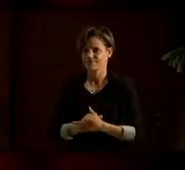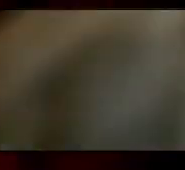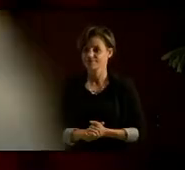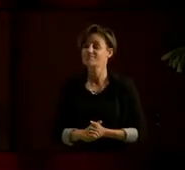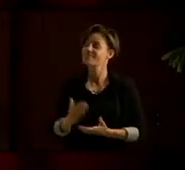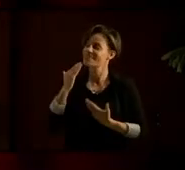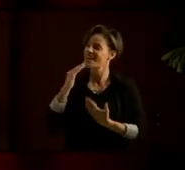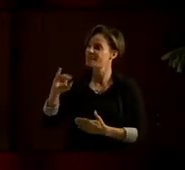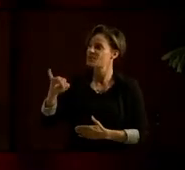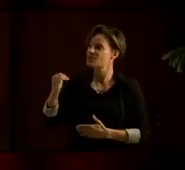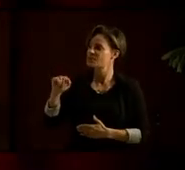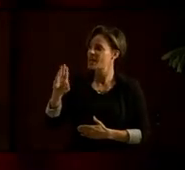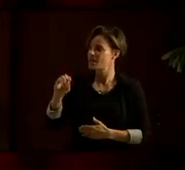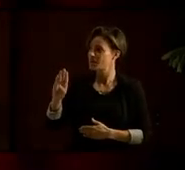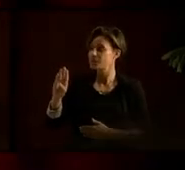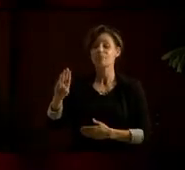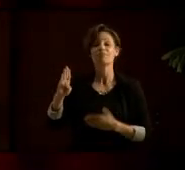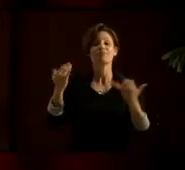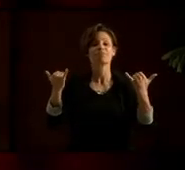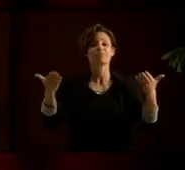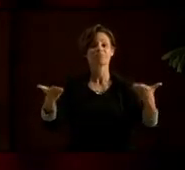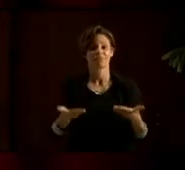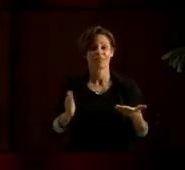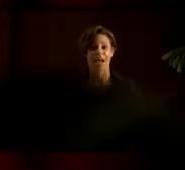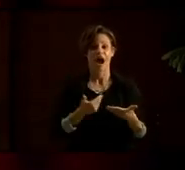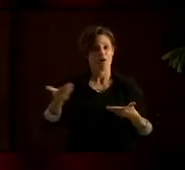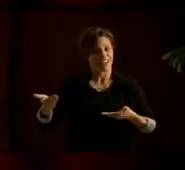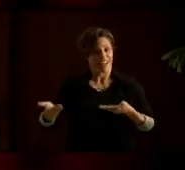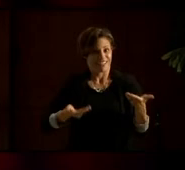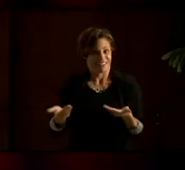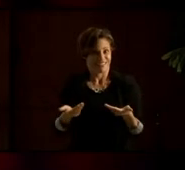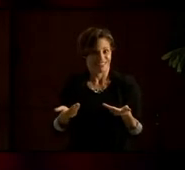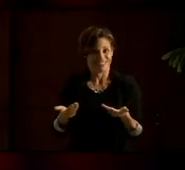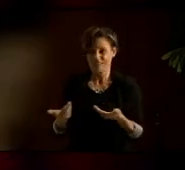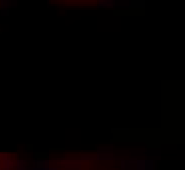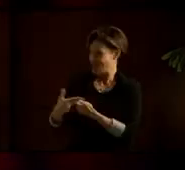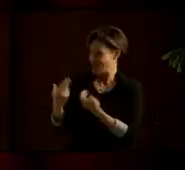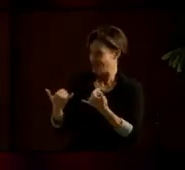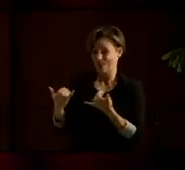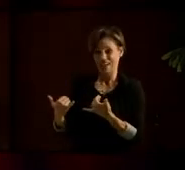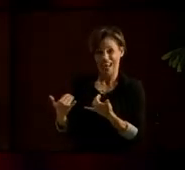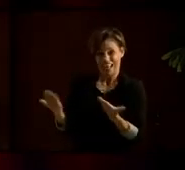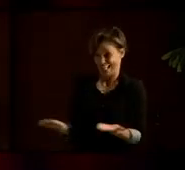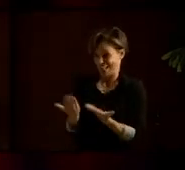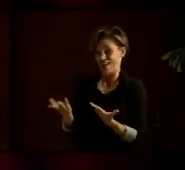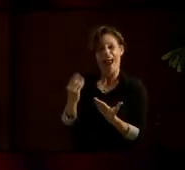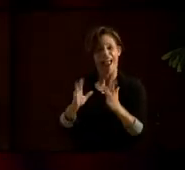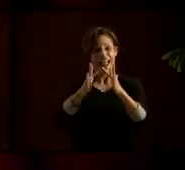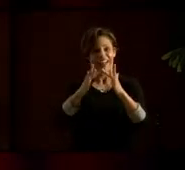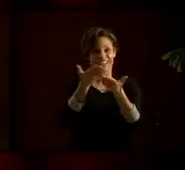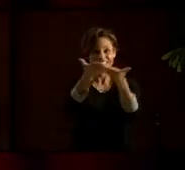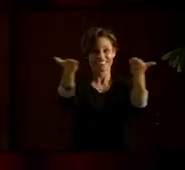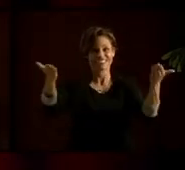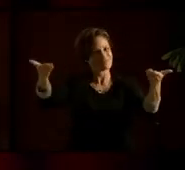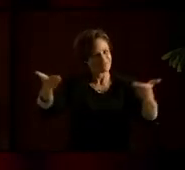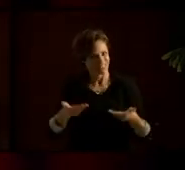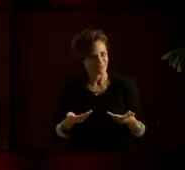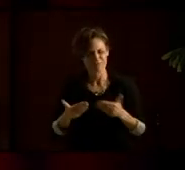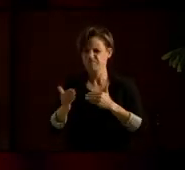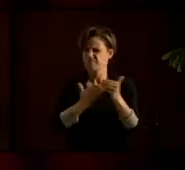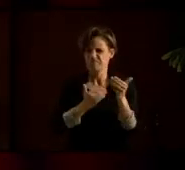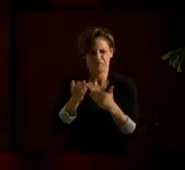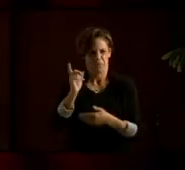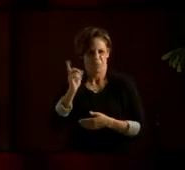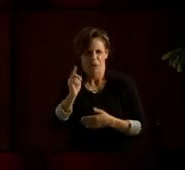Thank you, Jacob. I would now like to welcome again our guests joining us today in person and also virtually. No matter where you